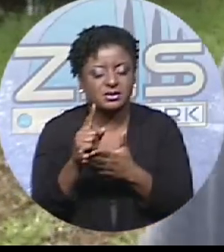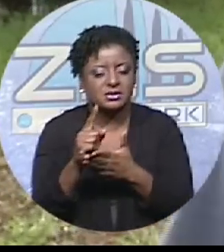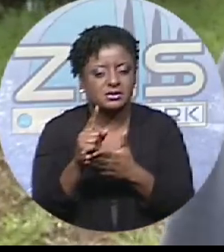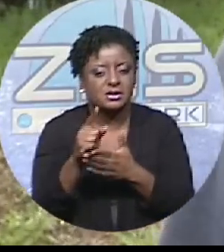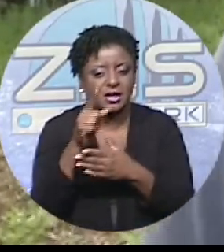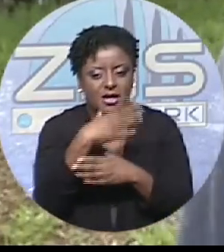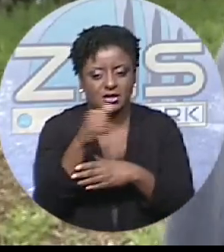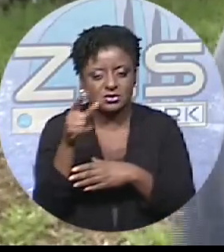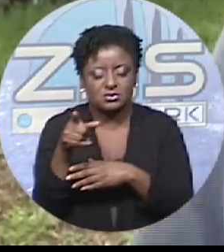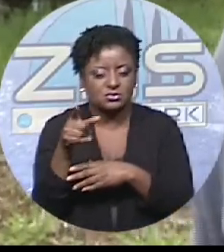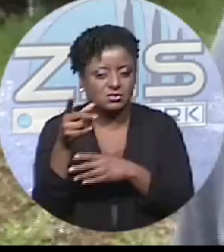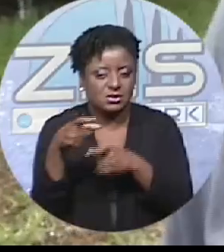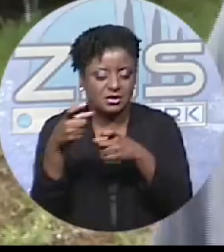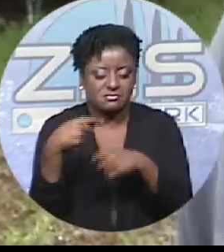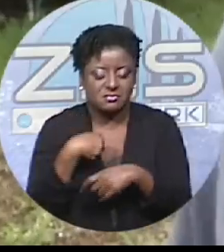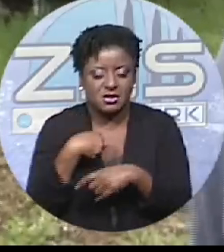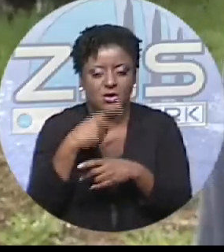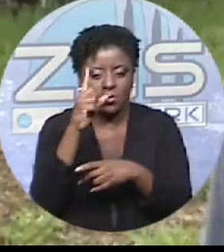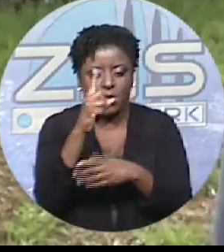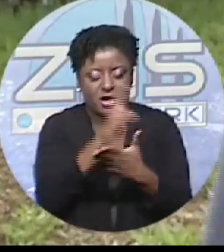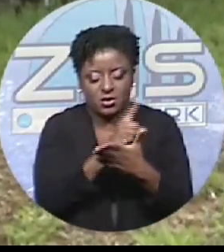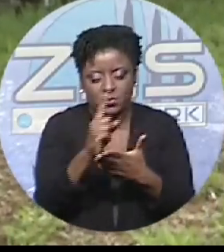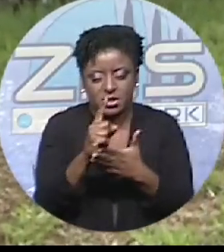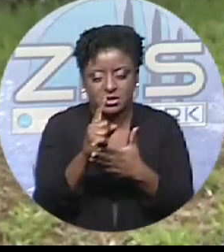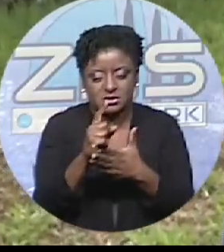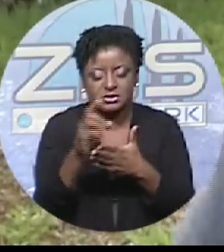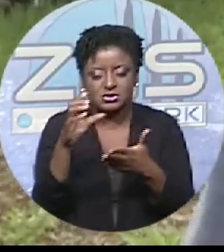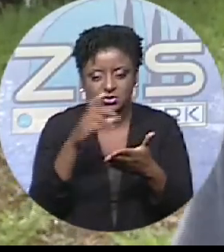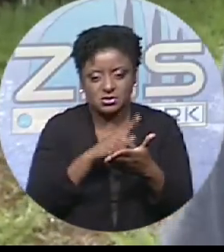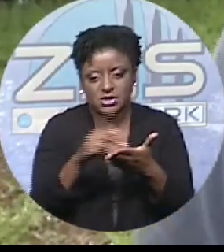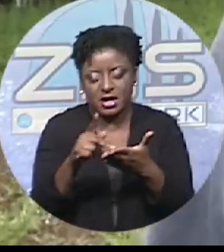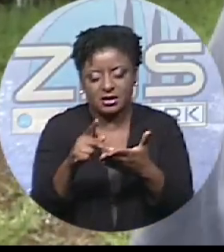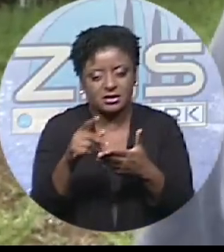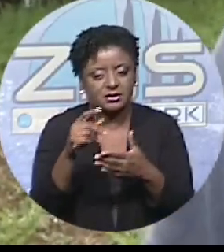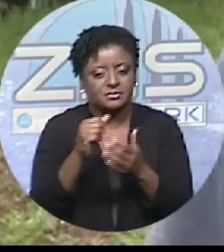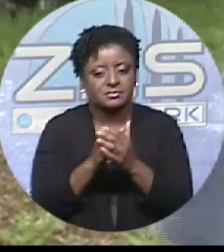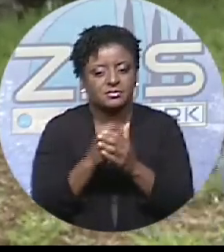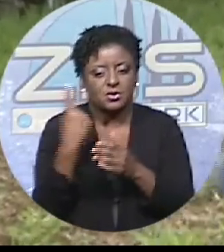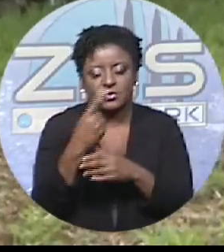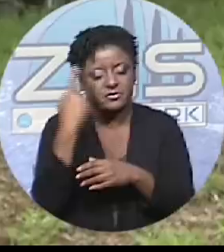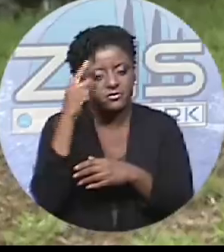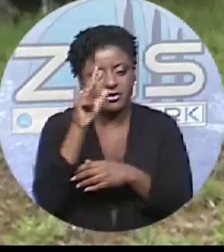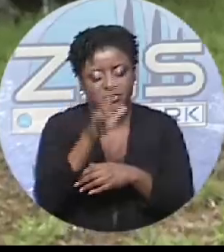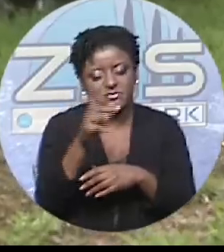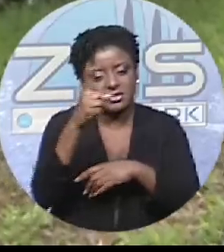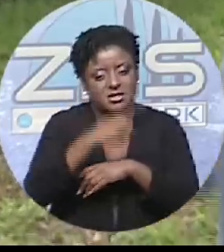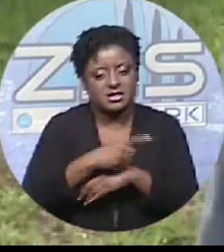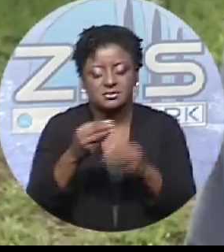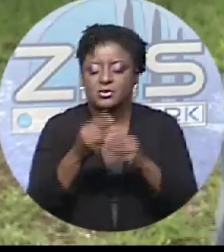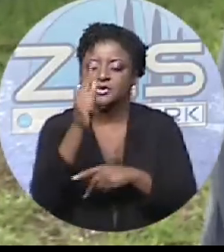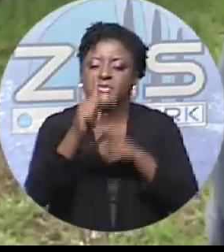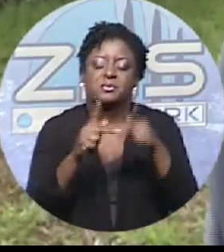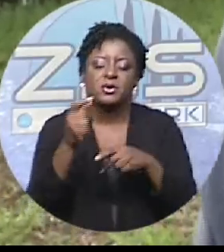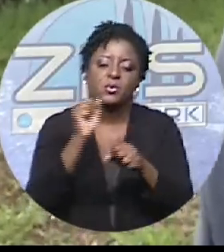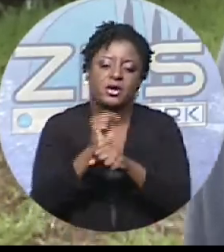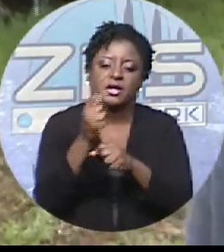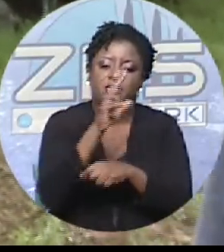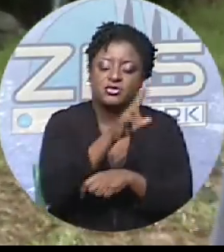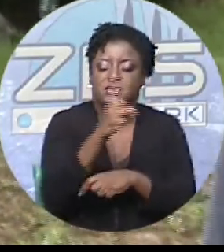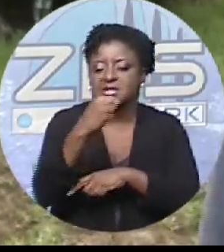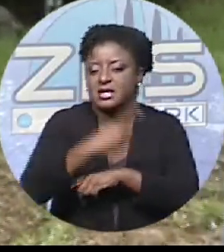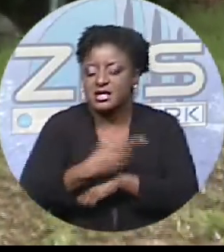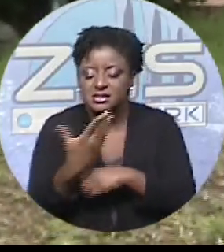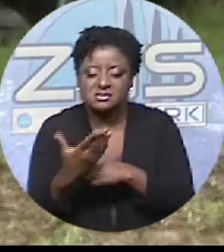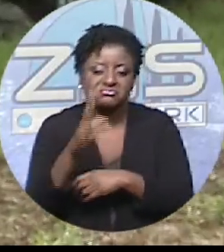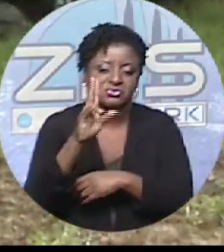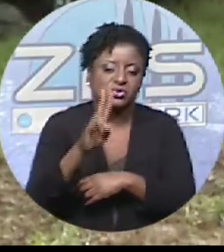to give me 1 week check, that even can't go to the landlord. And it's only for 3 days. Most persons are working 3 days, 2 days. You might